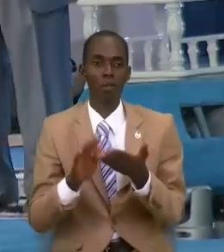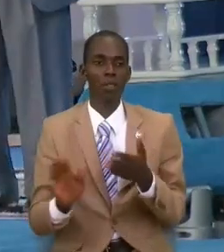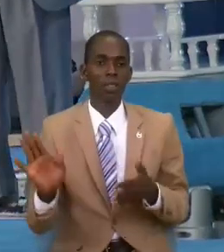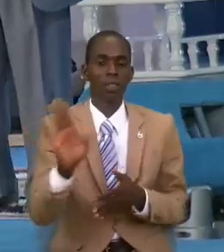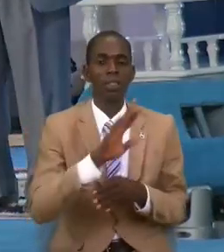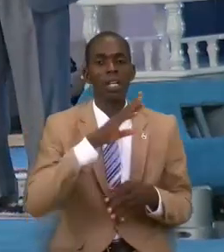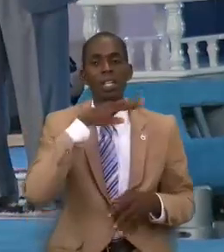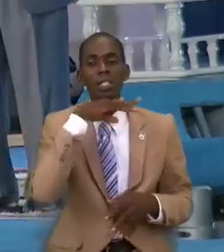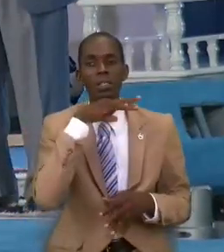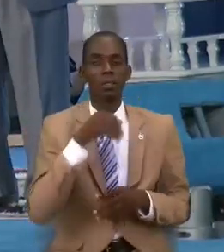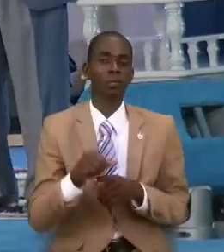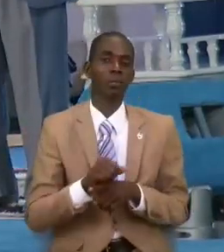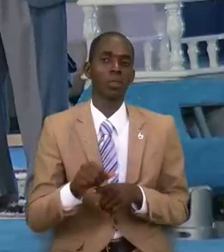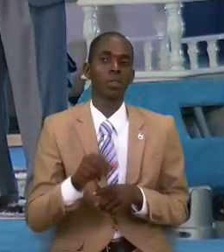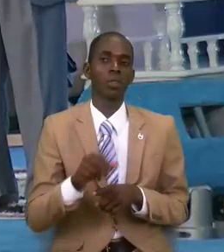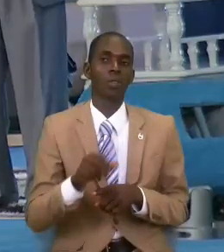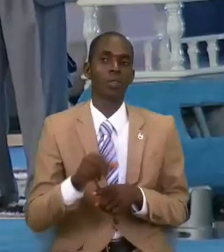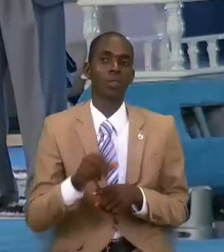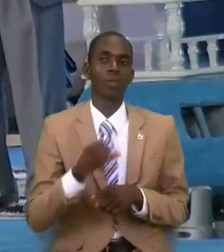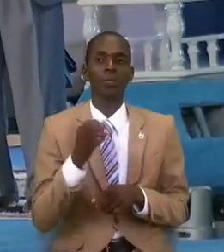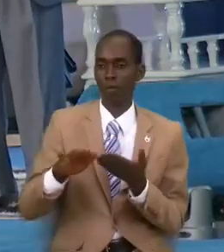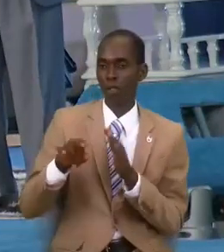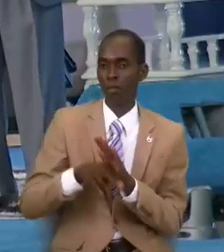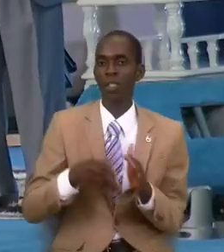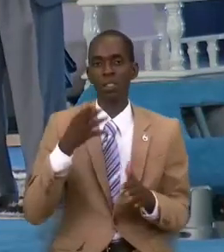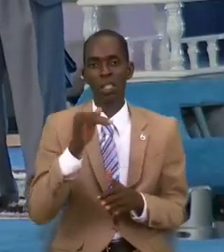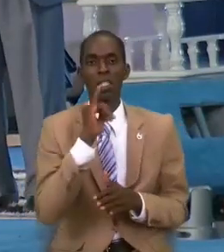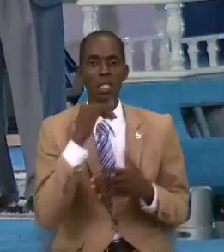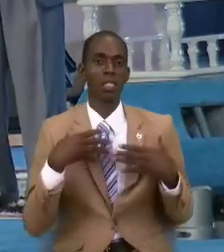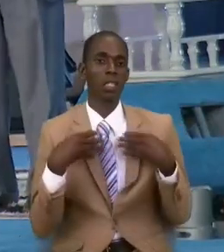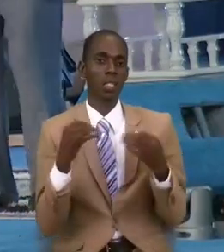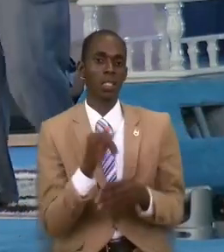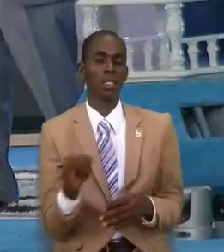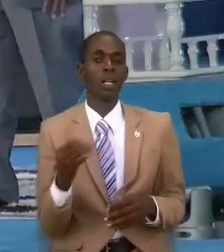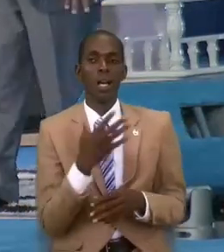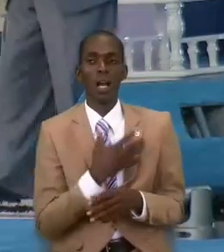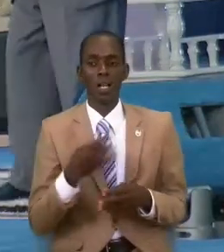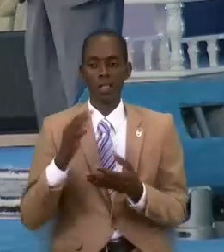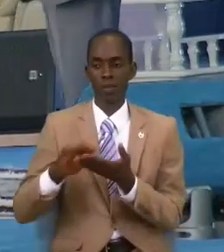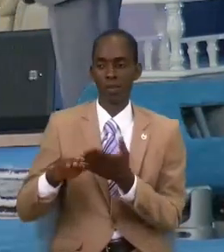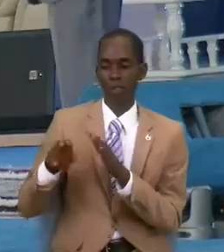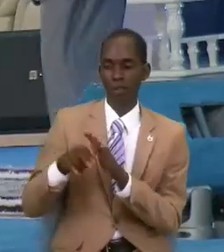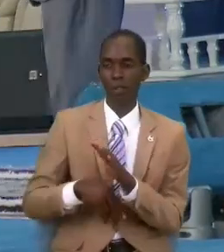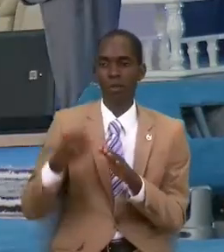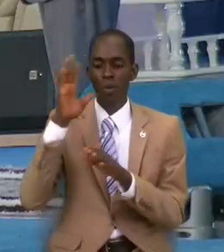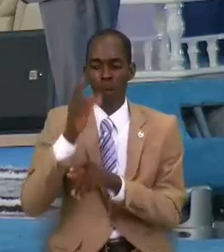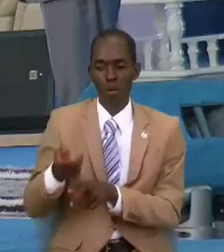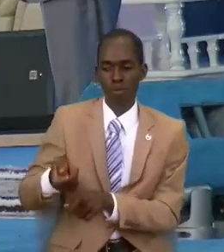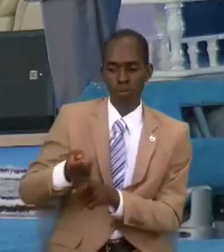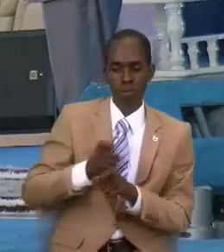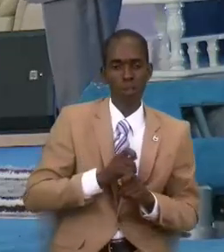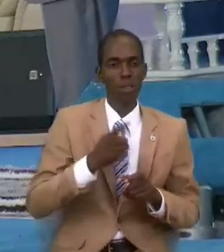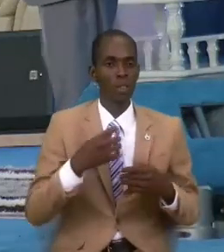is healing, and the forgiveness will draw and pull the healing. That's why it says the people who